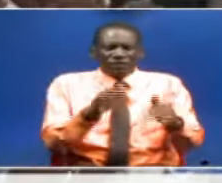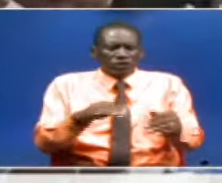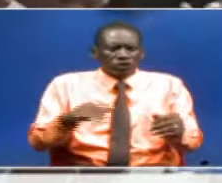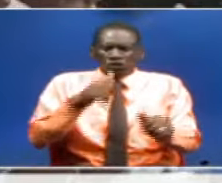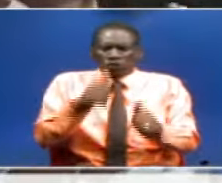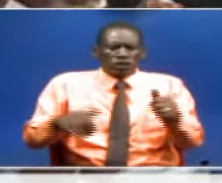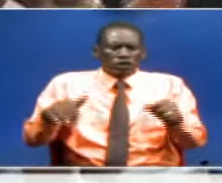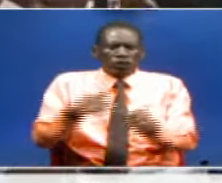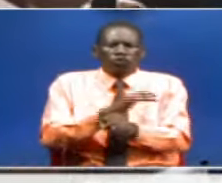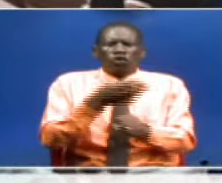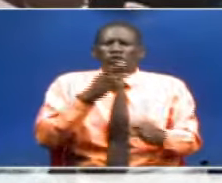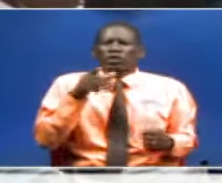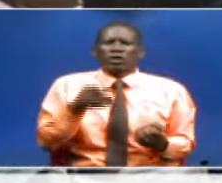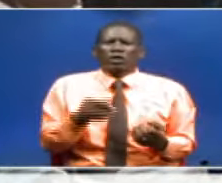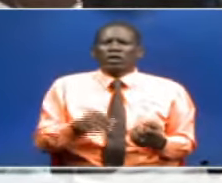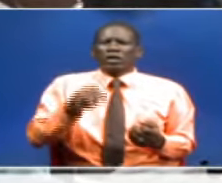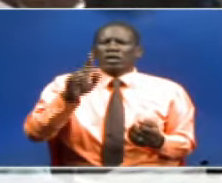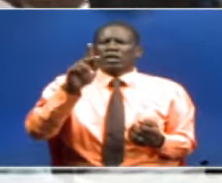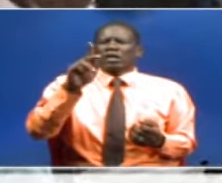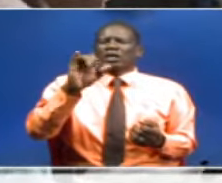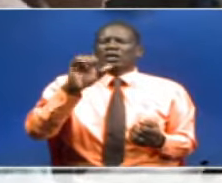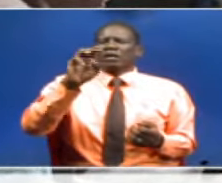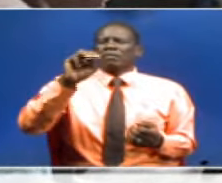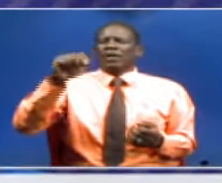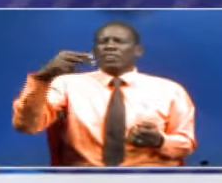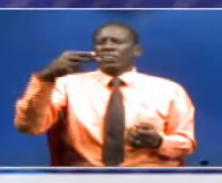Margaret Kibathi, NTV.